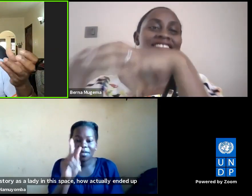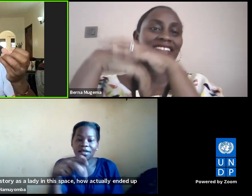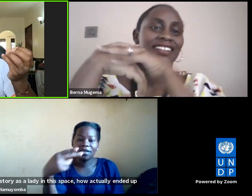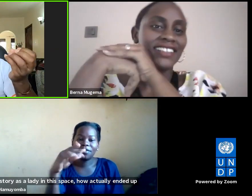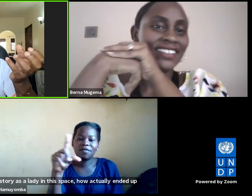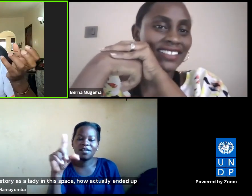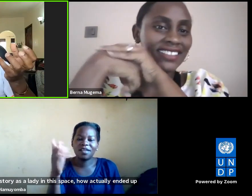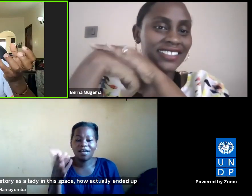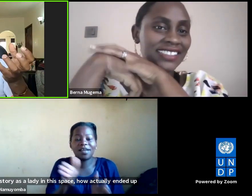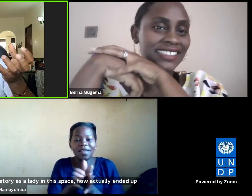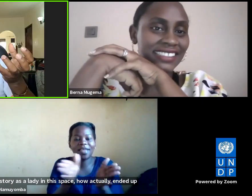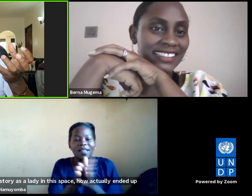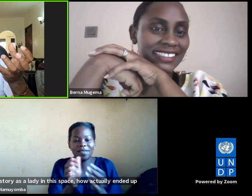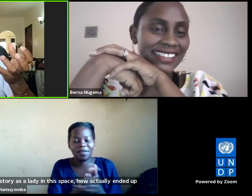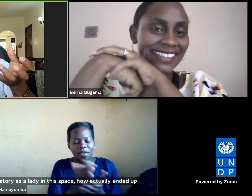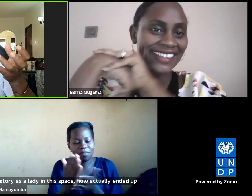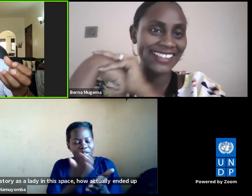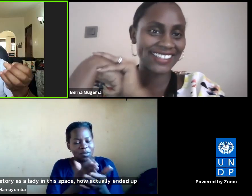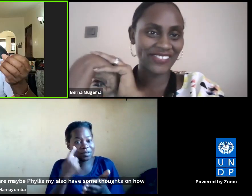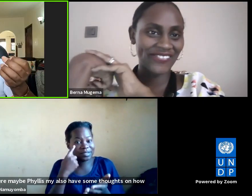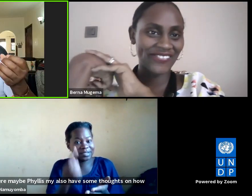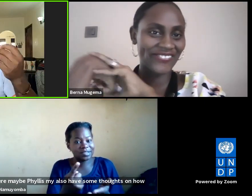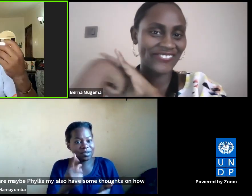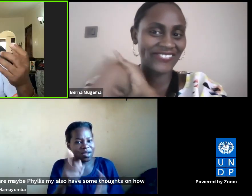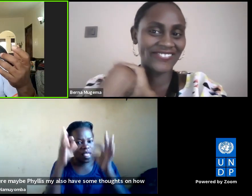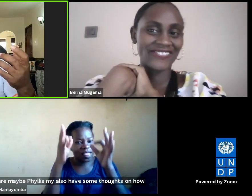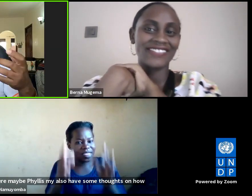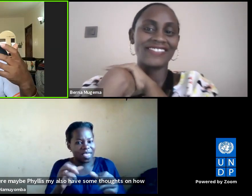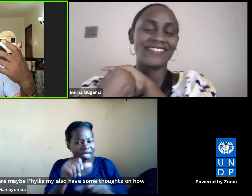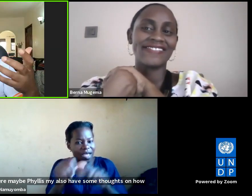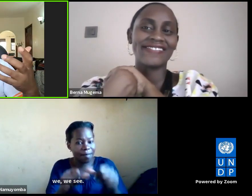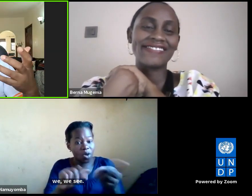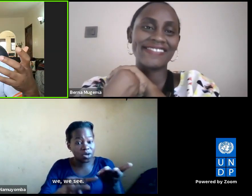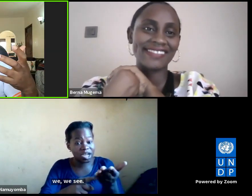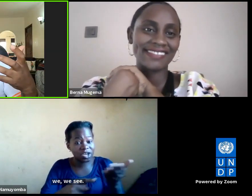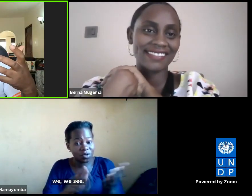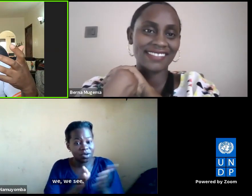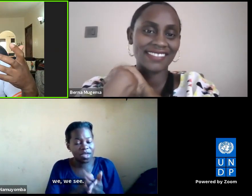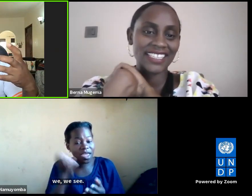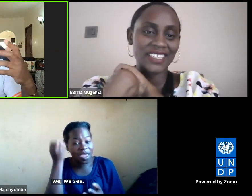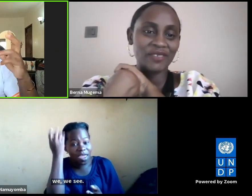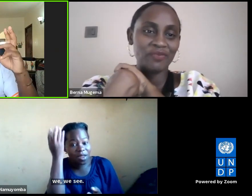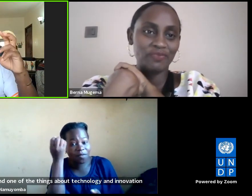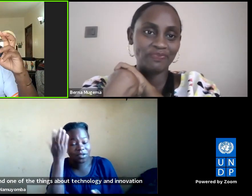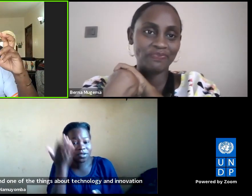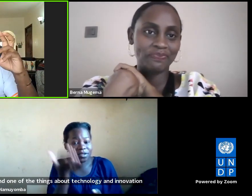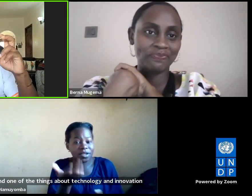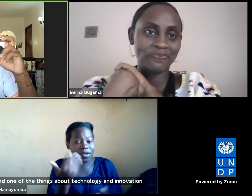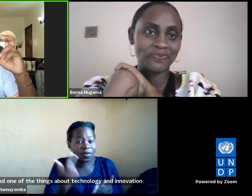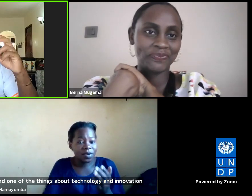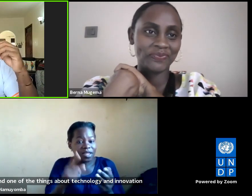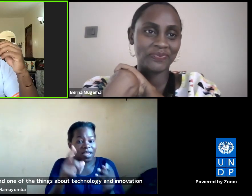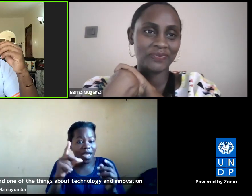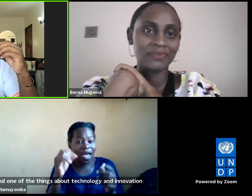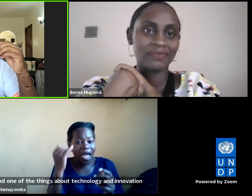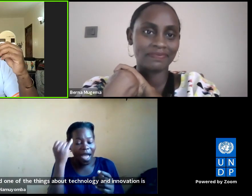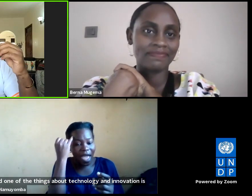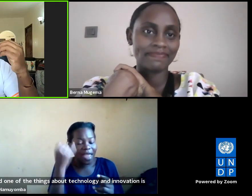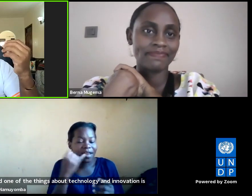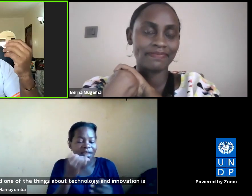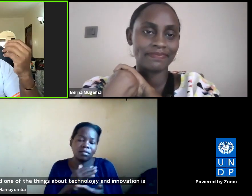because we see, and one of the things about technology and innovation is this idea of empathy. And we know